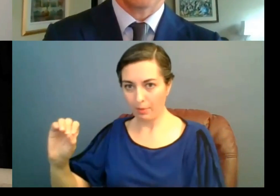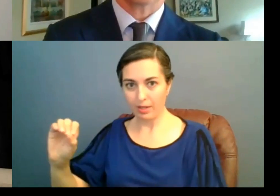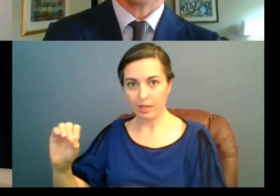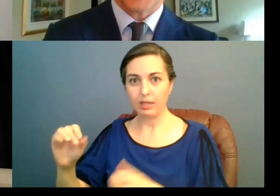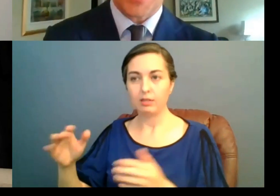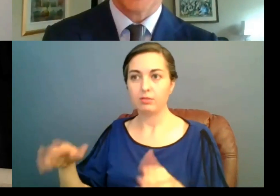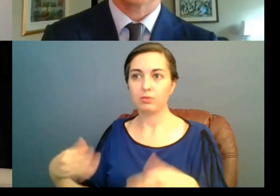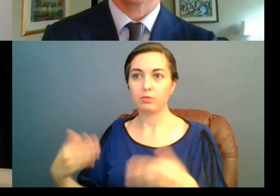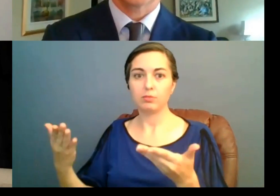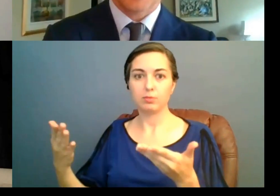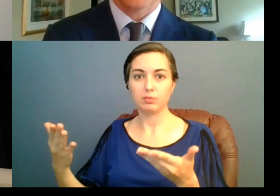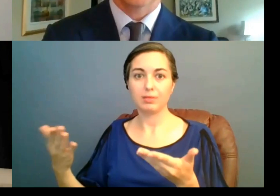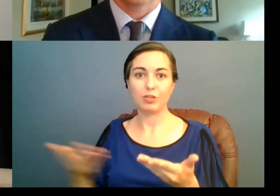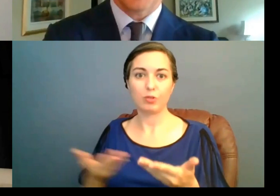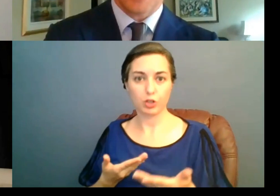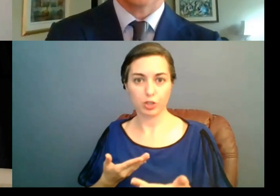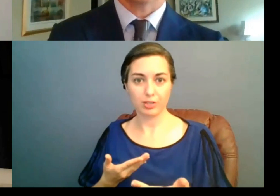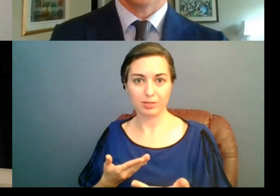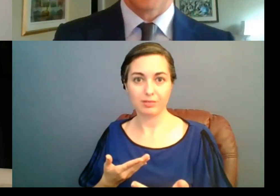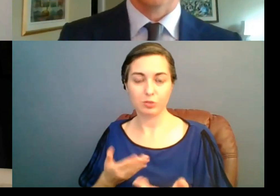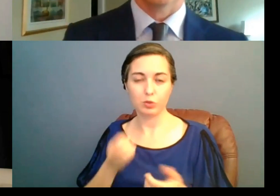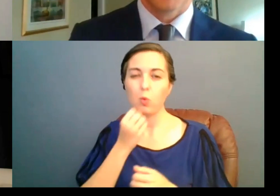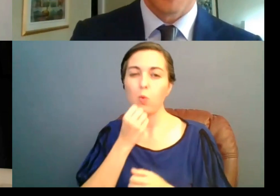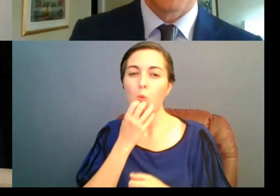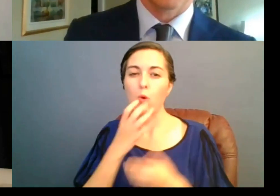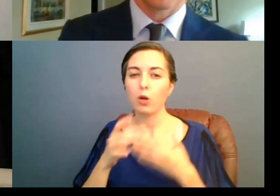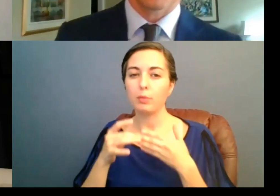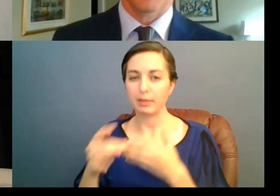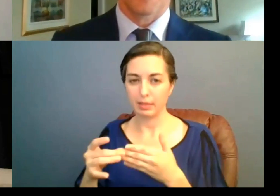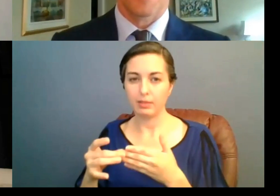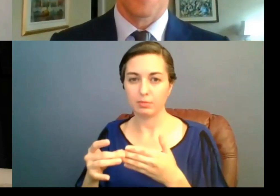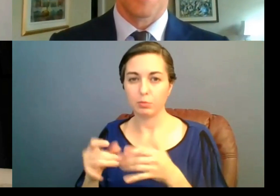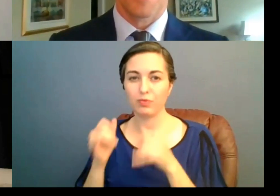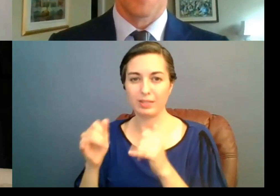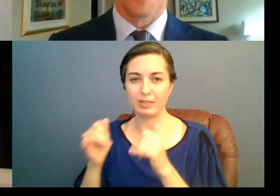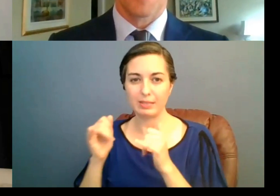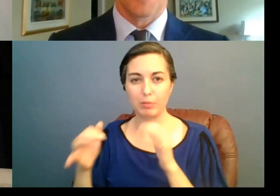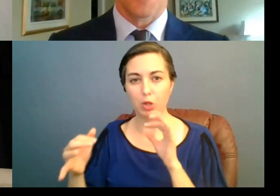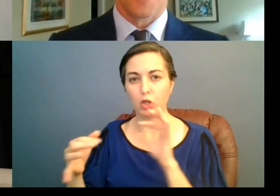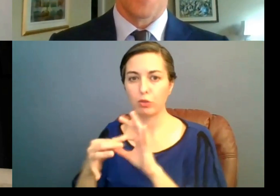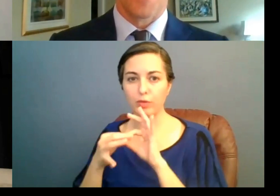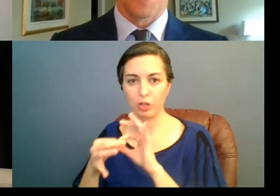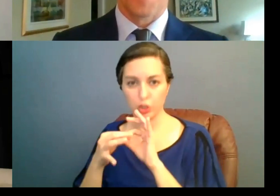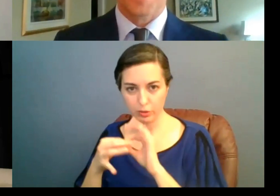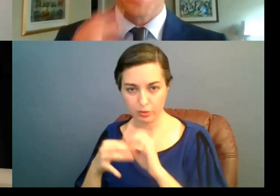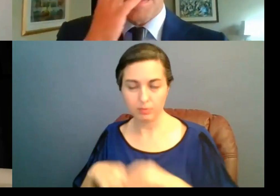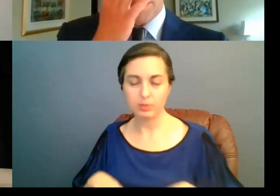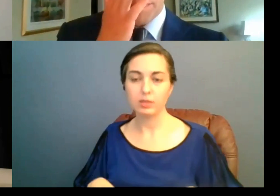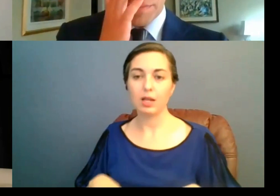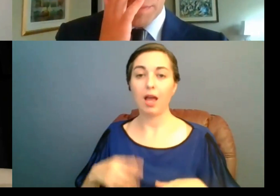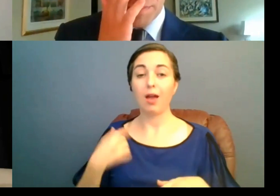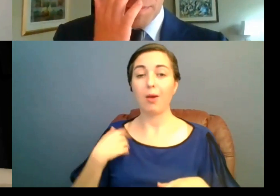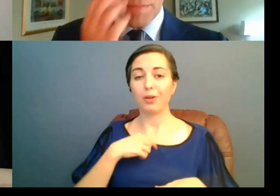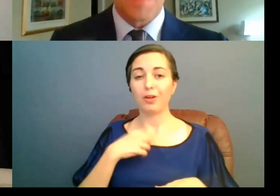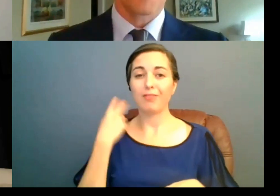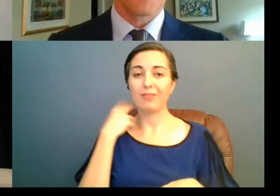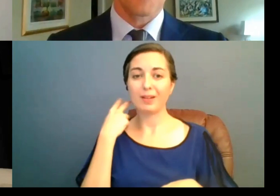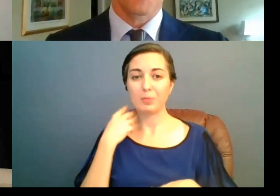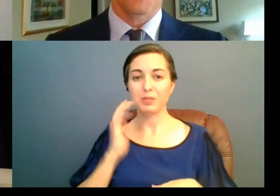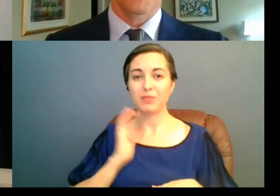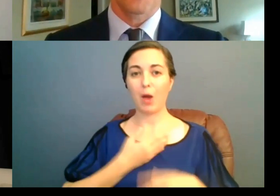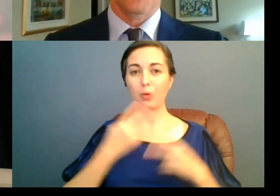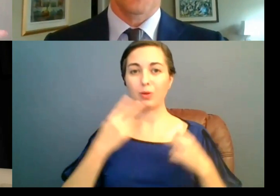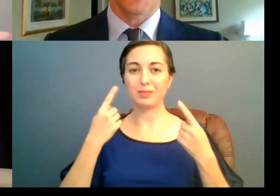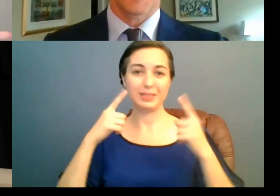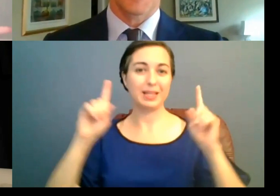warm lead versus just cold calling. And then a lot of our I would say that we're victims of our own success in the sense